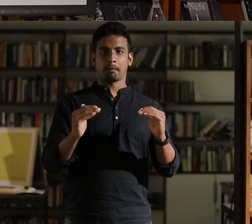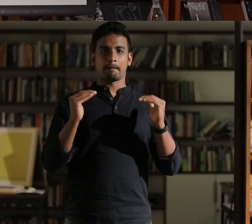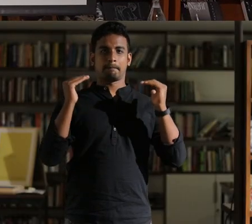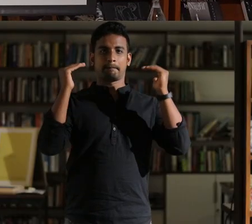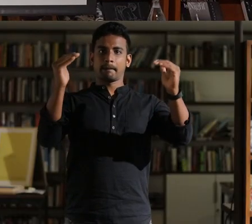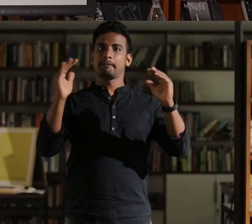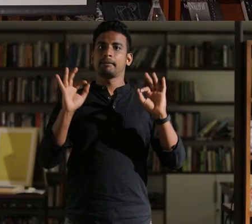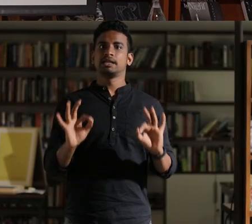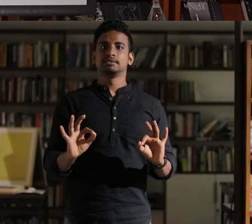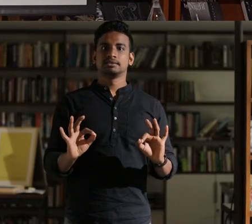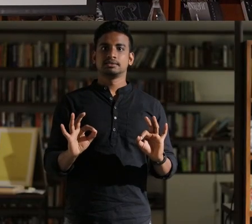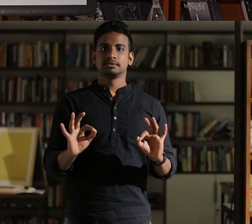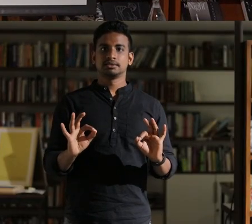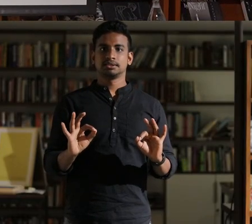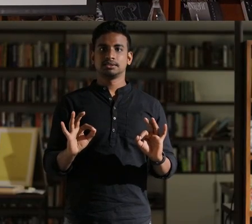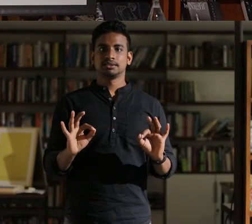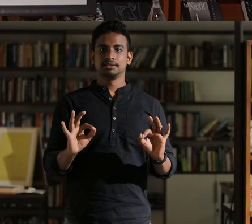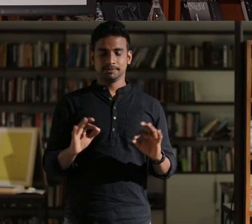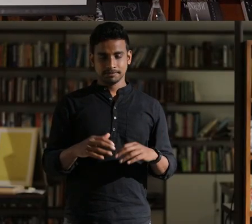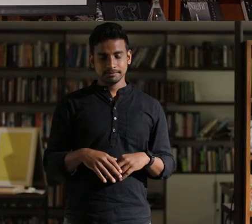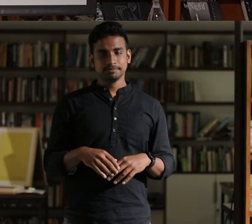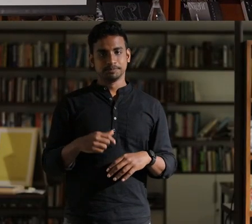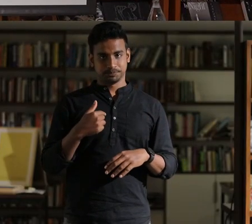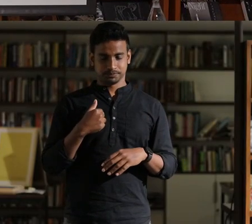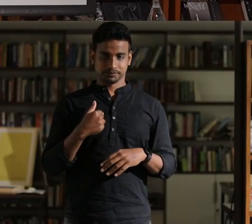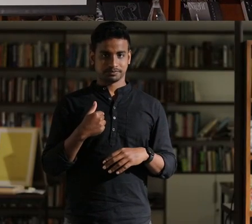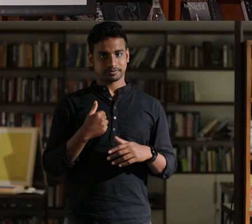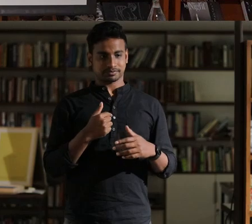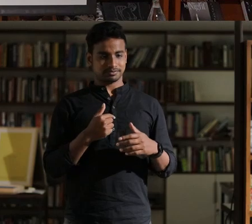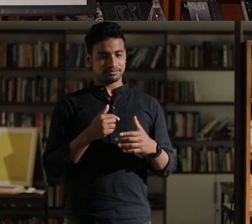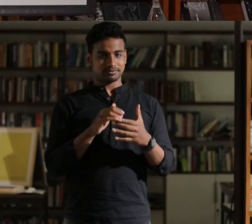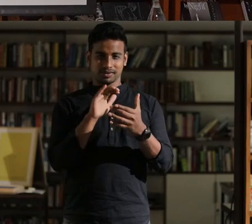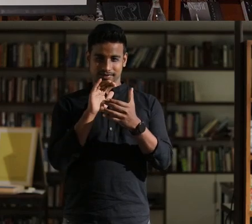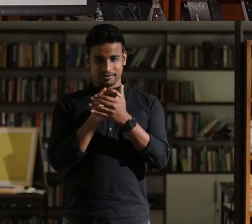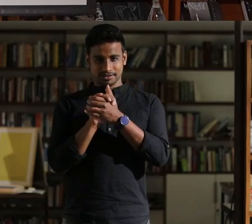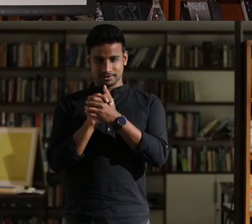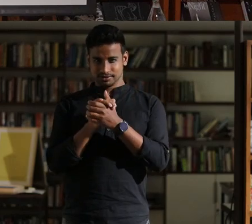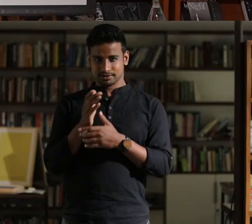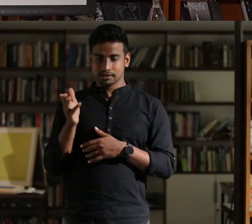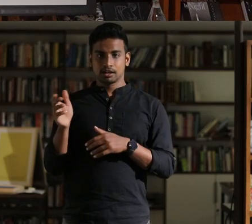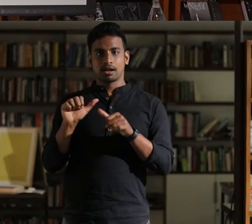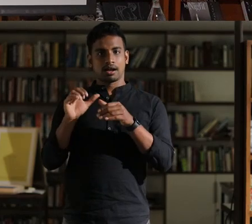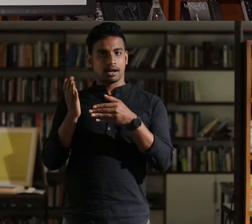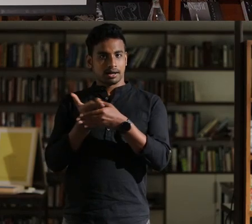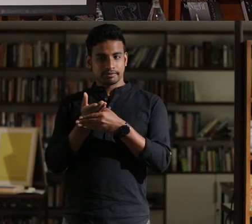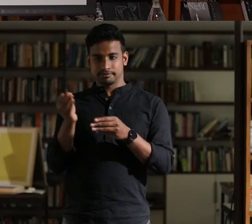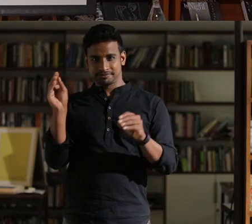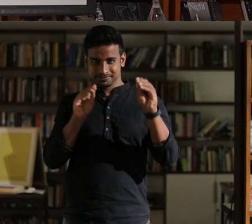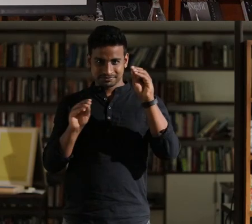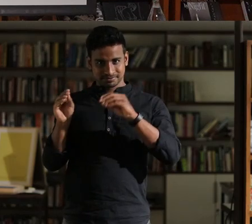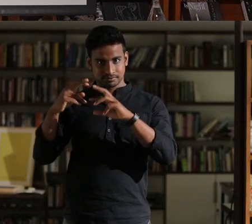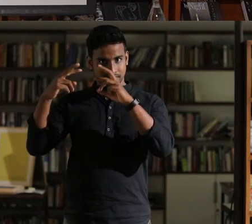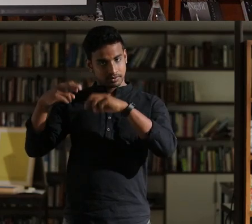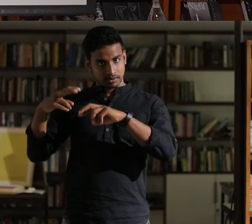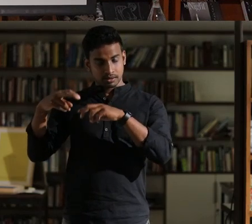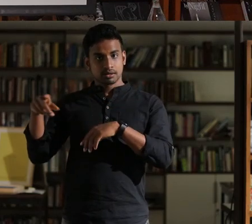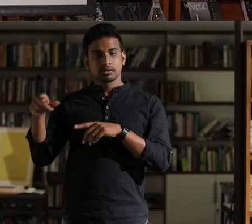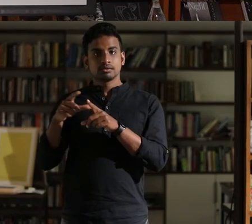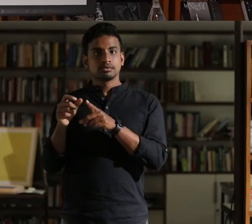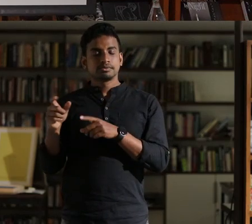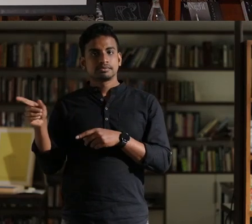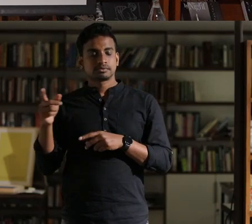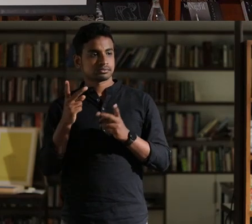Of course, for people, friends of mine who are actually building this archives of of the localities as they're going along, they